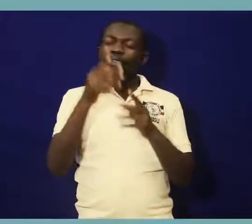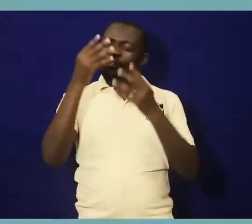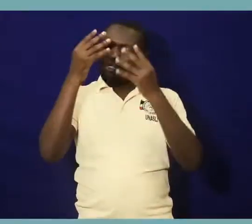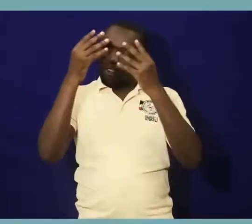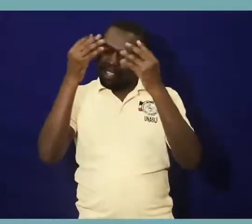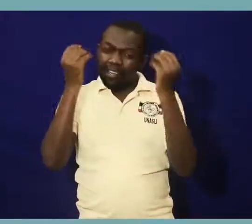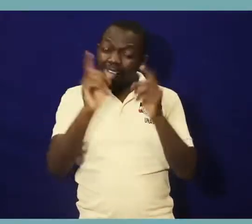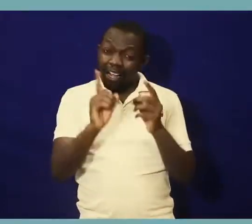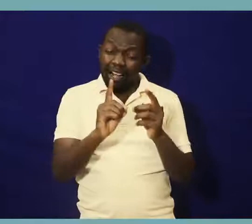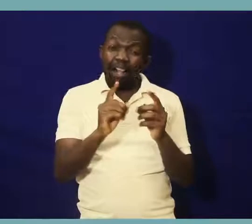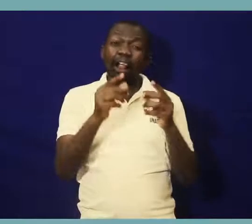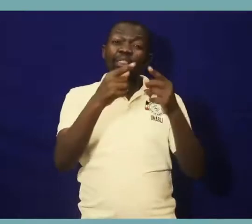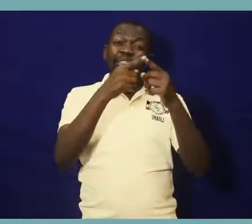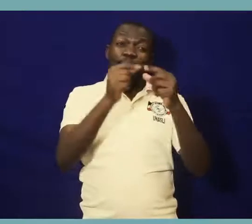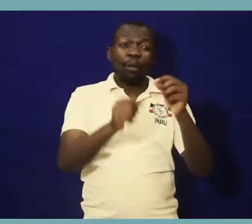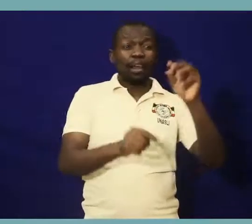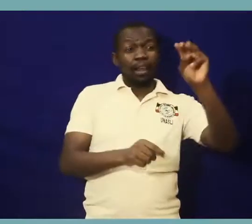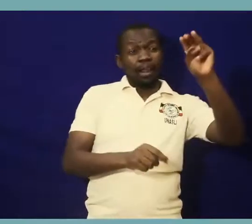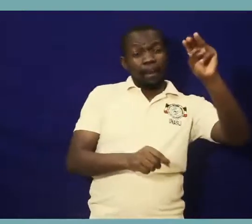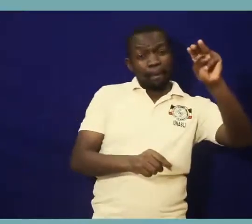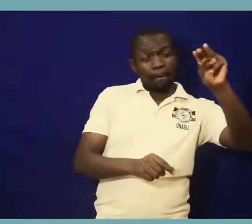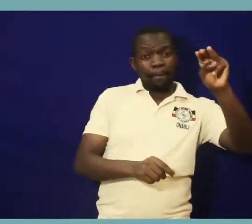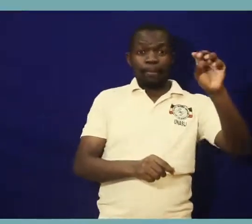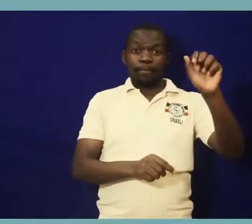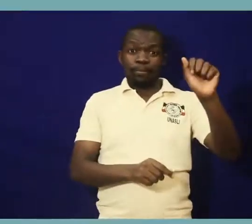word main: militarism,